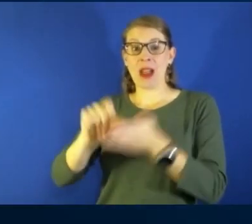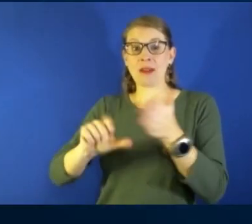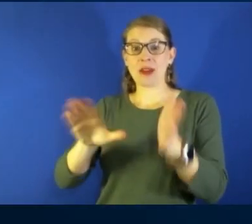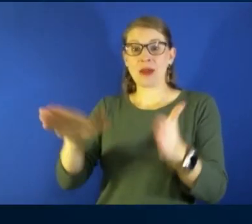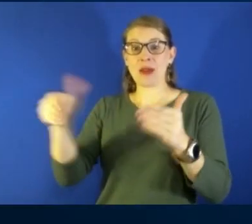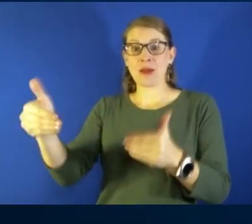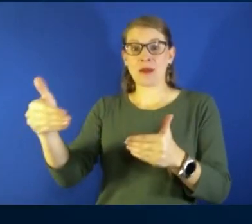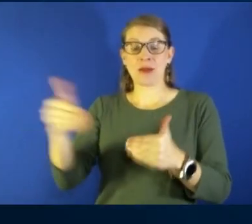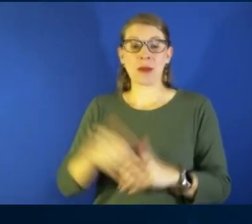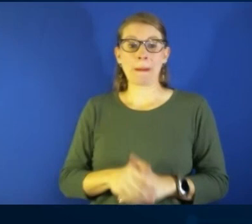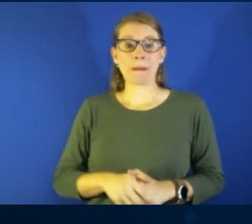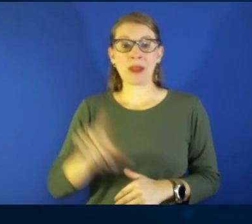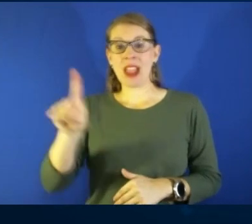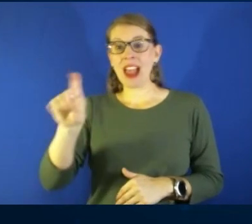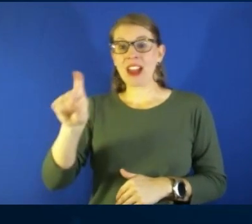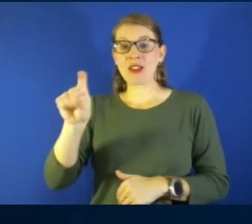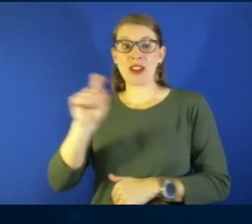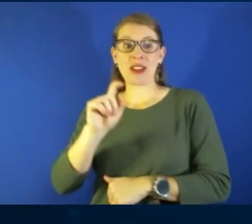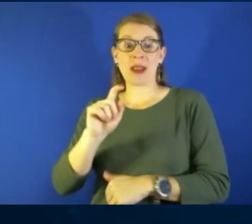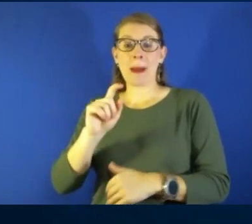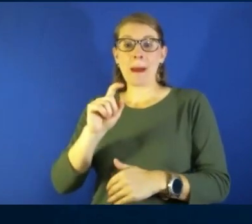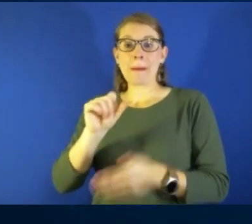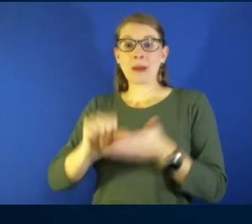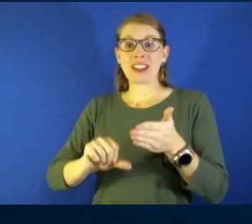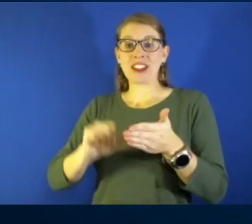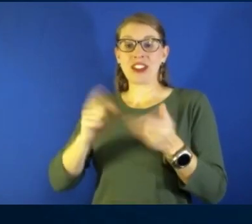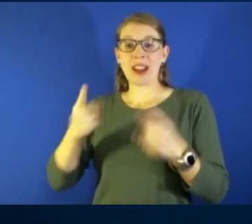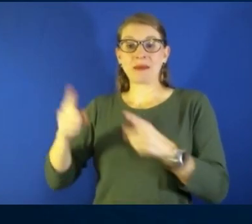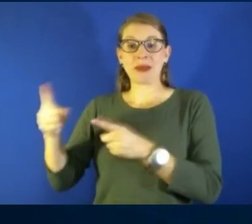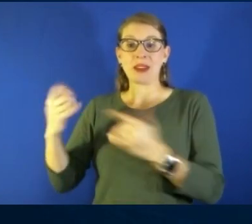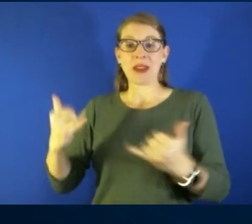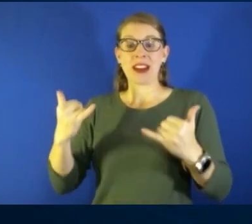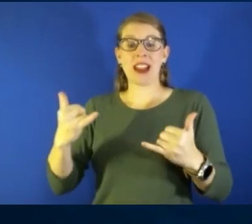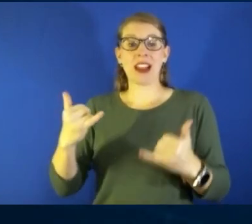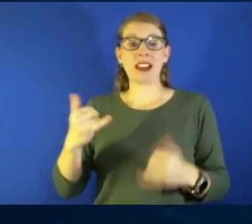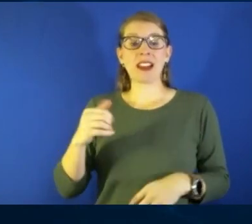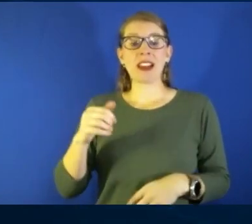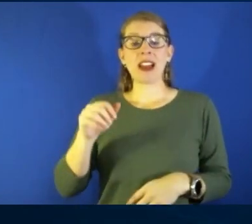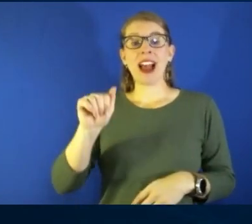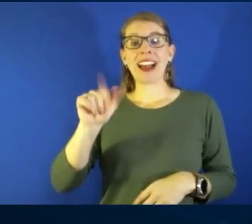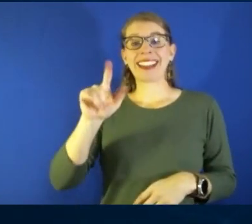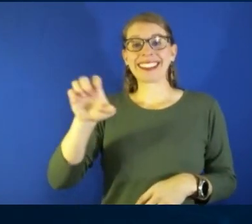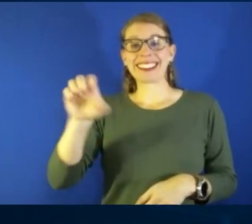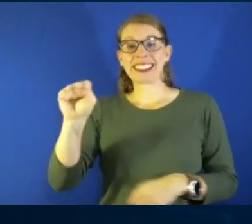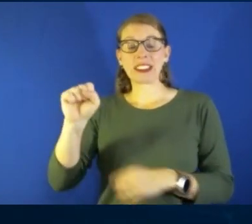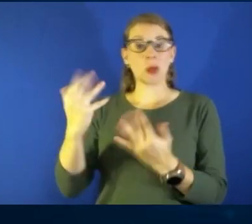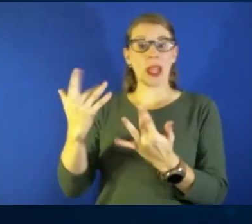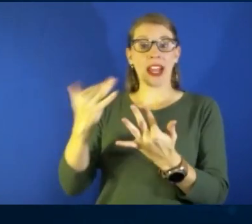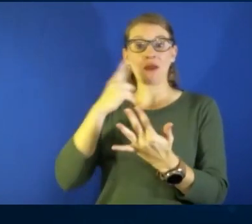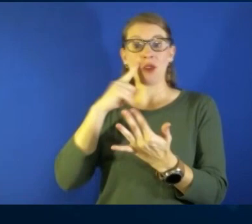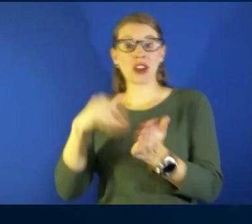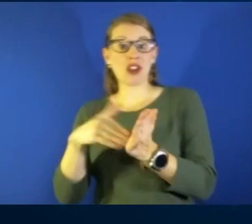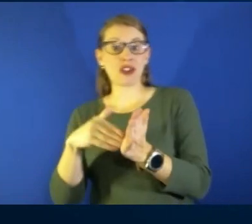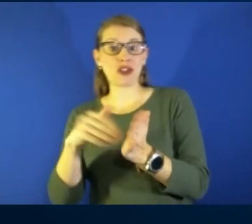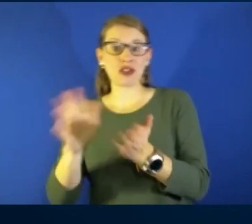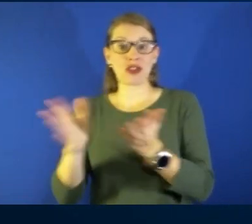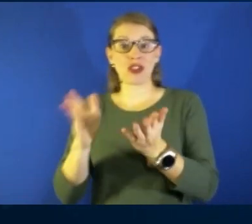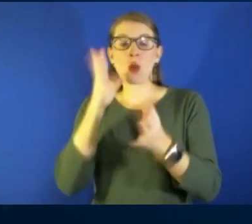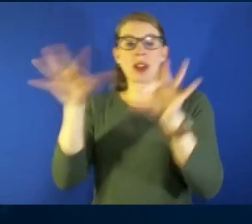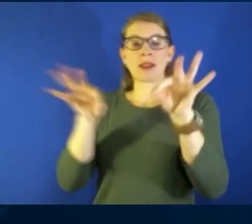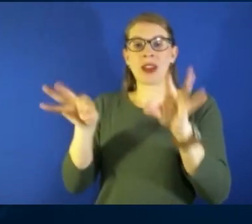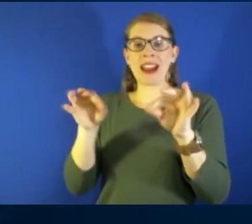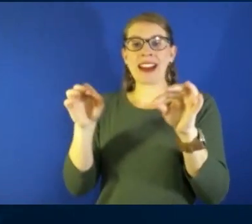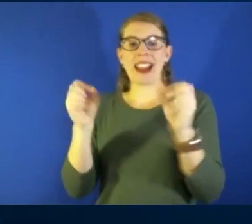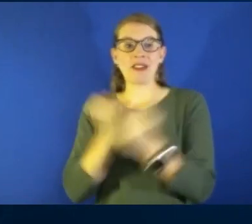our 100th procedure is happening right now. Alexis Del Cid is standing by. I think she's got some of our doctors who are going to tell us exactly what's going